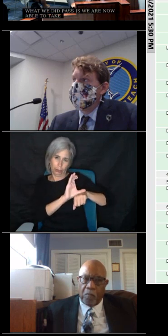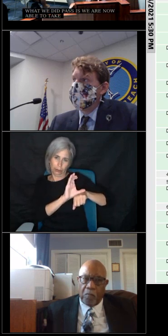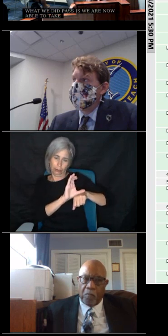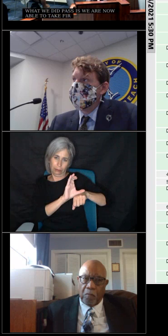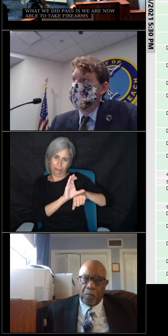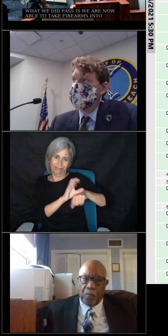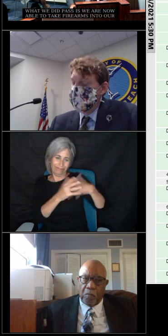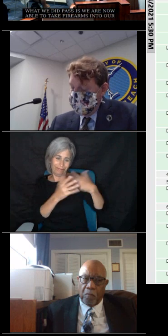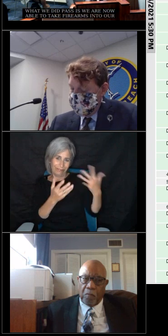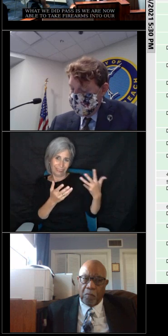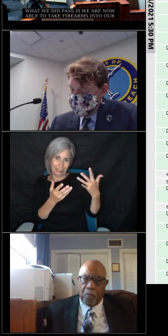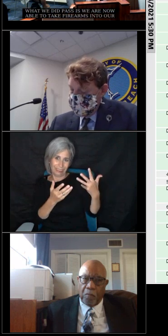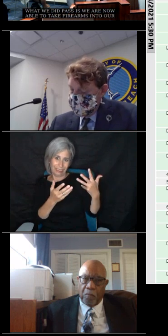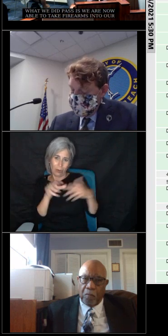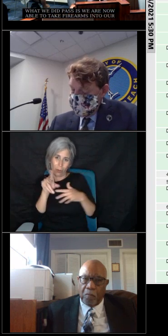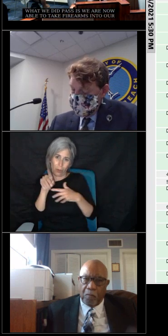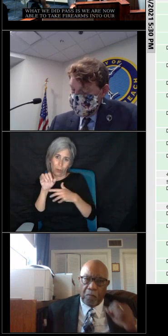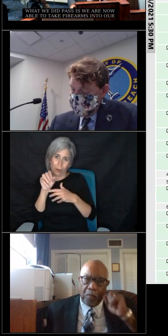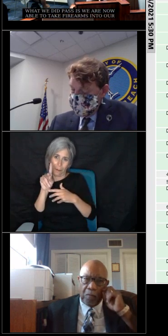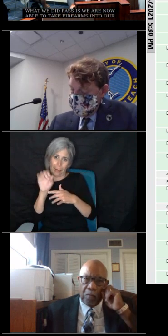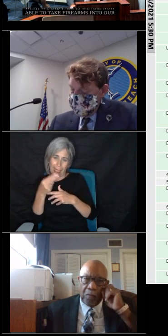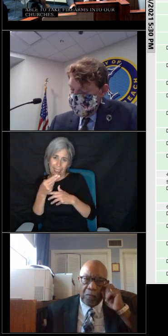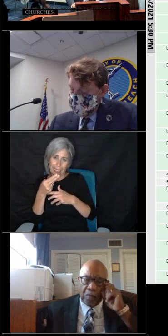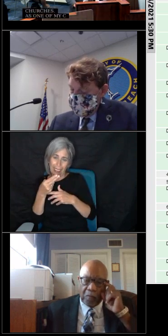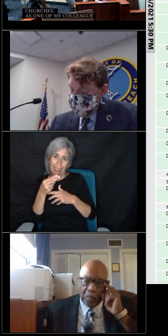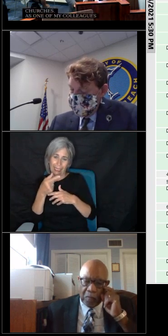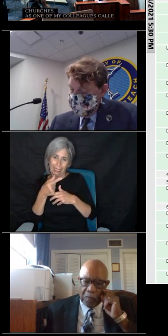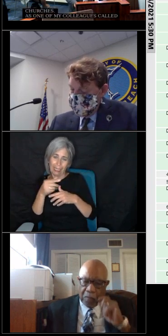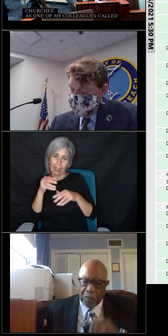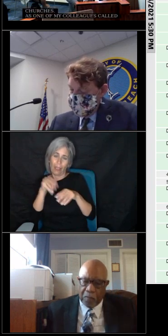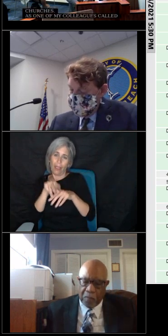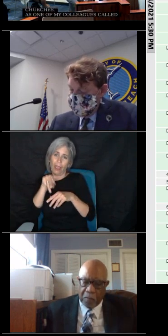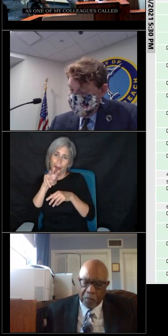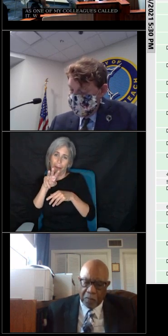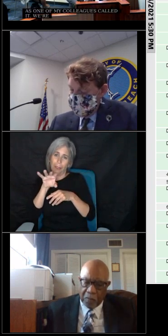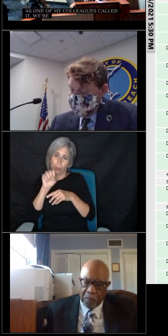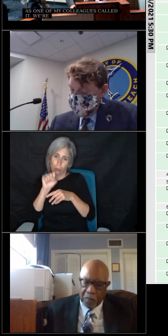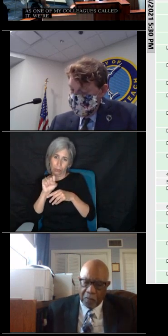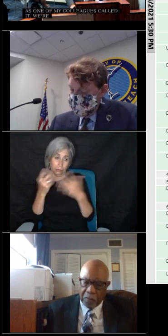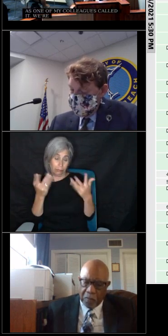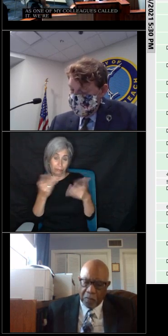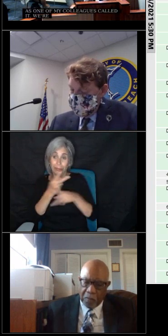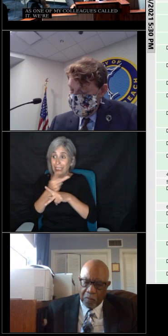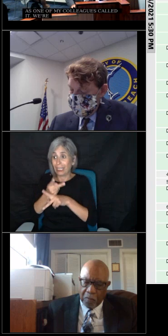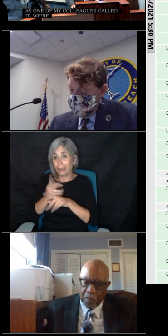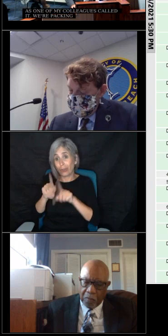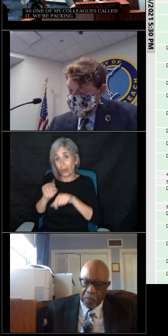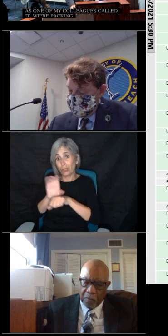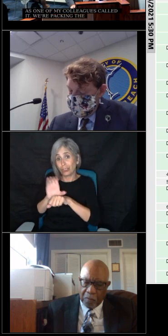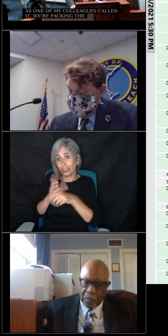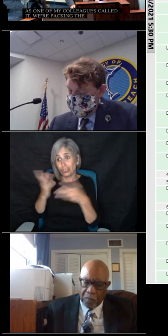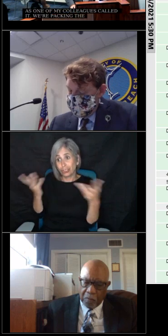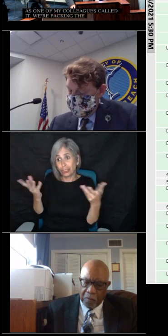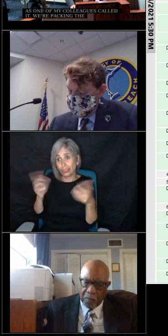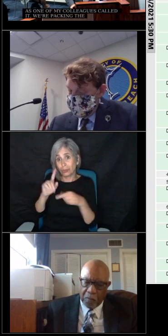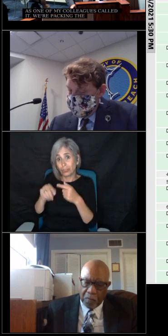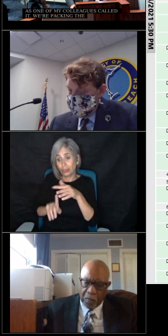called it, we're packing the pews. So just be careful when we end up going to our gods.